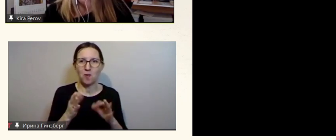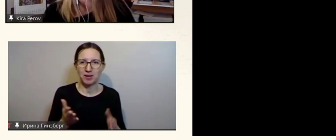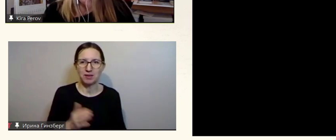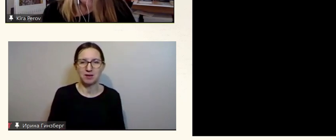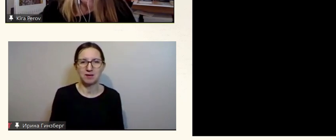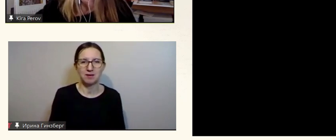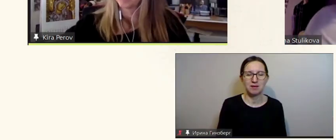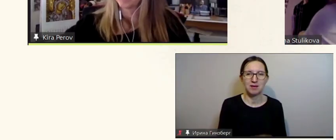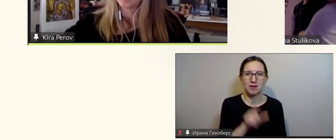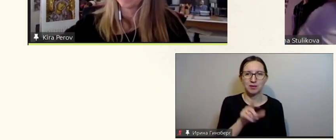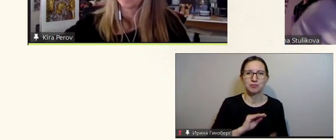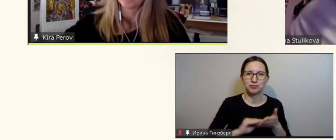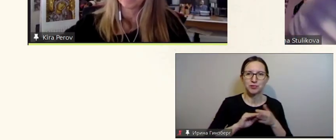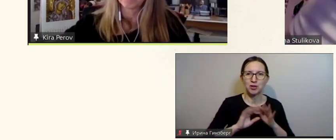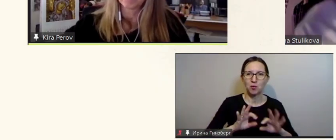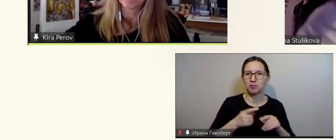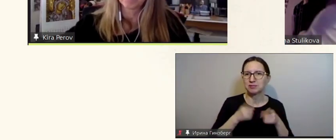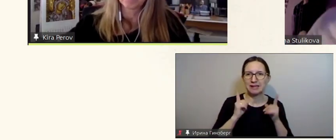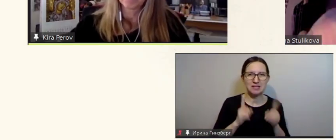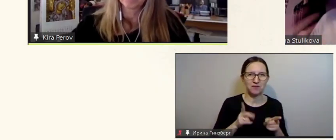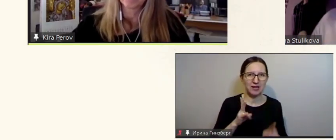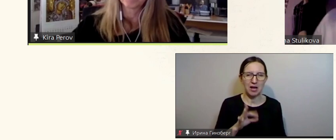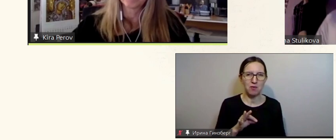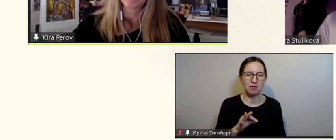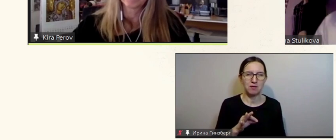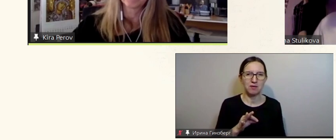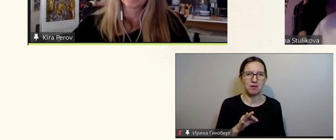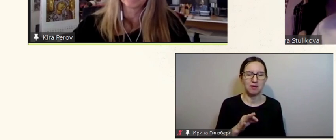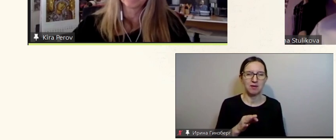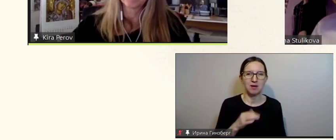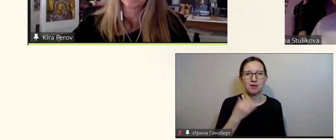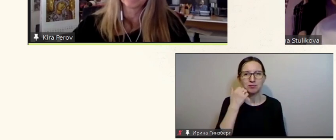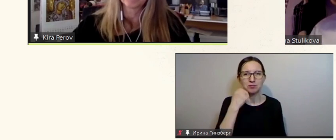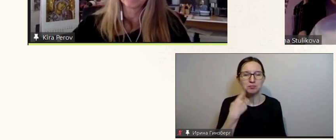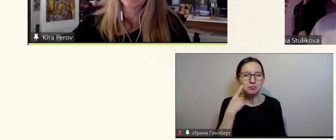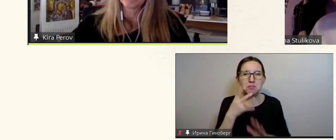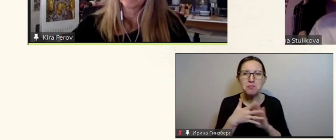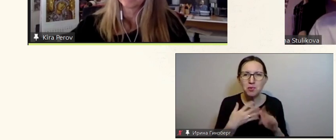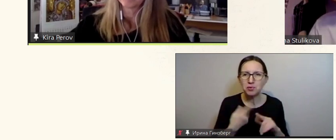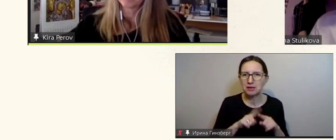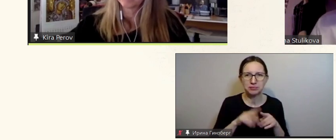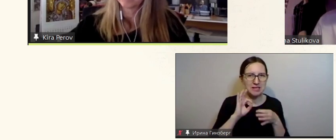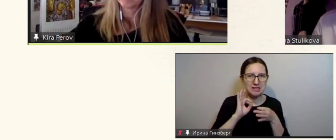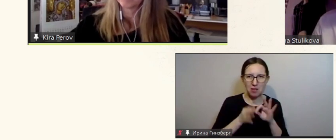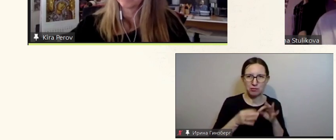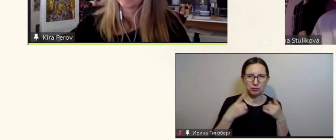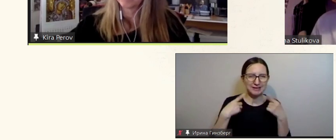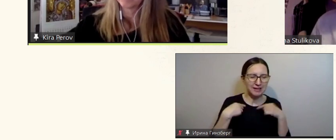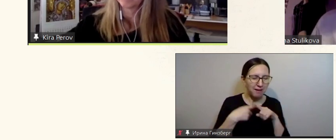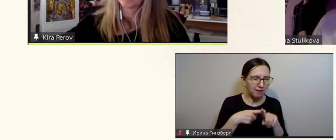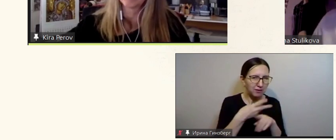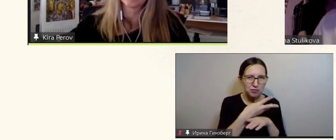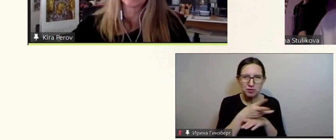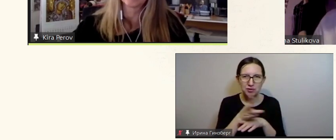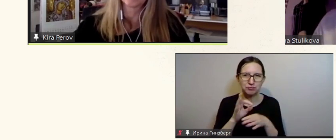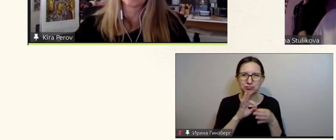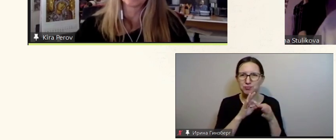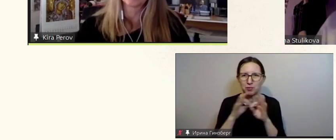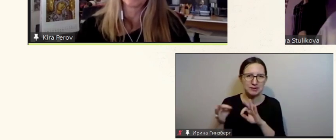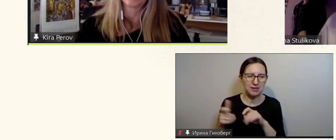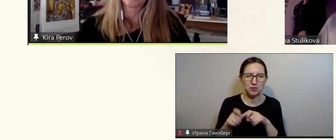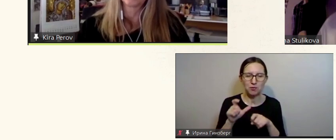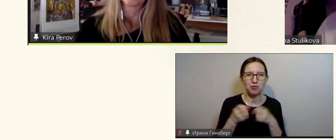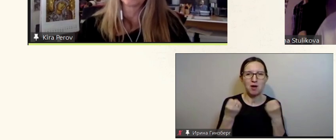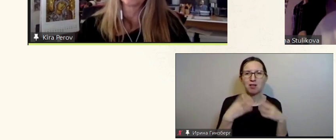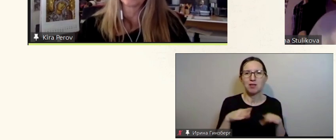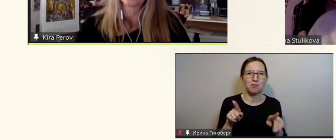Yeah, I can also see a comment in the chat. Kirill wrote that this looked like a complex